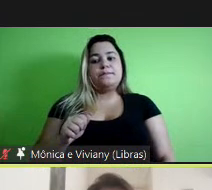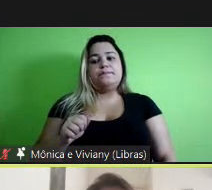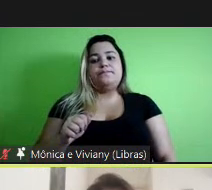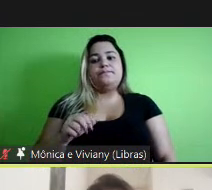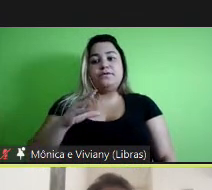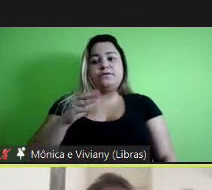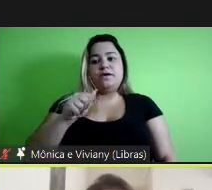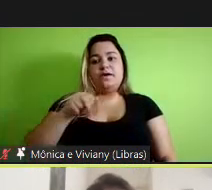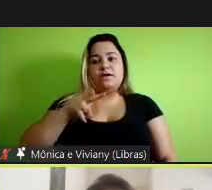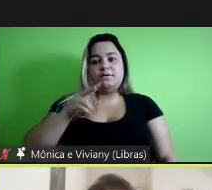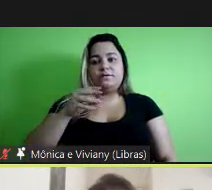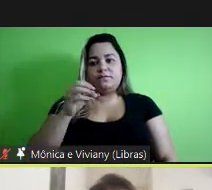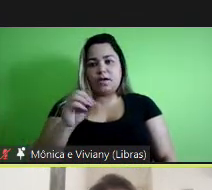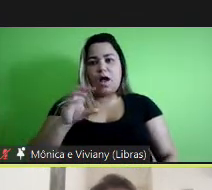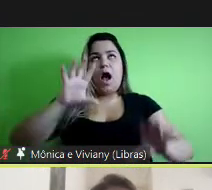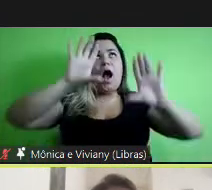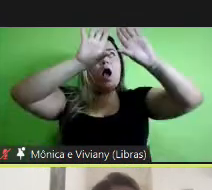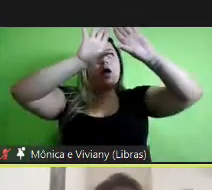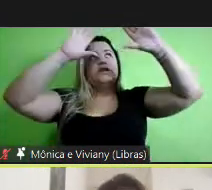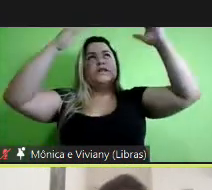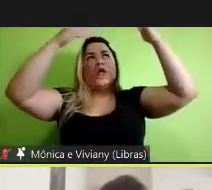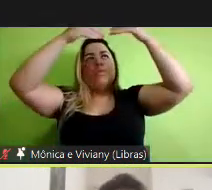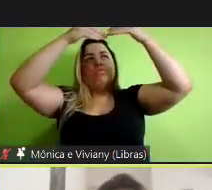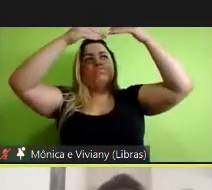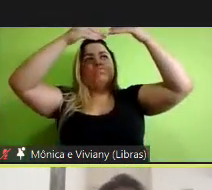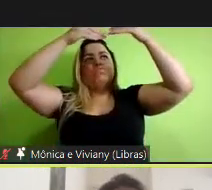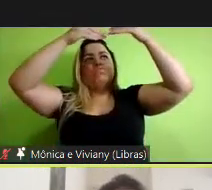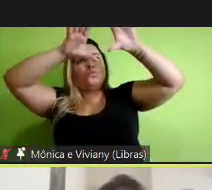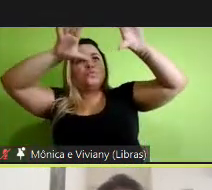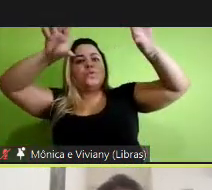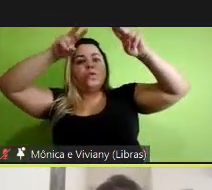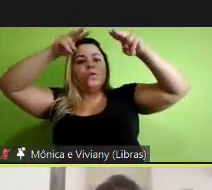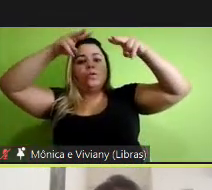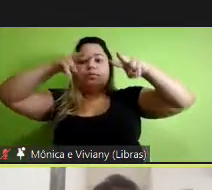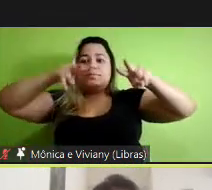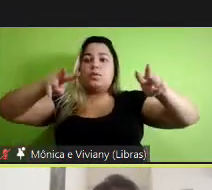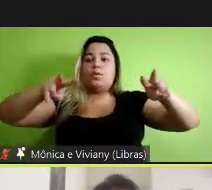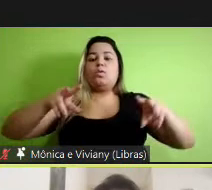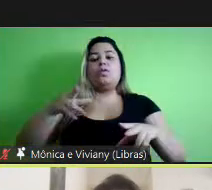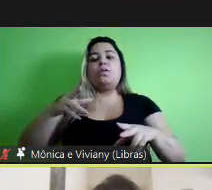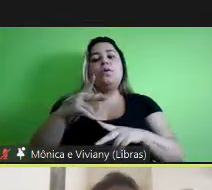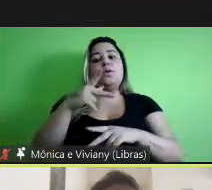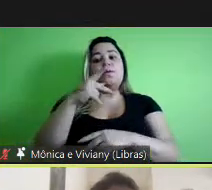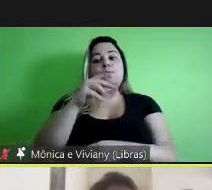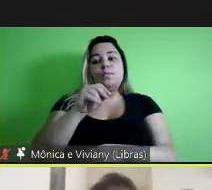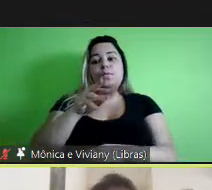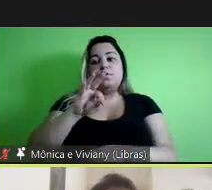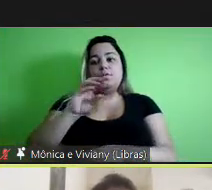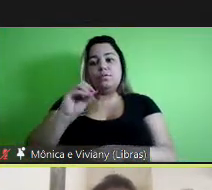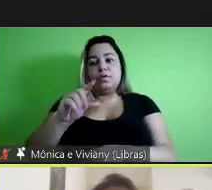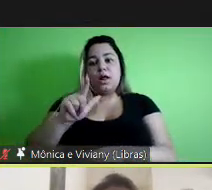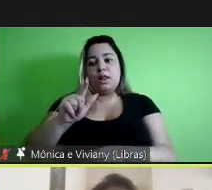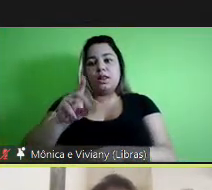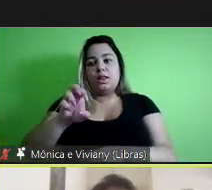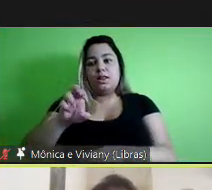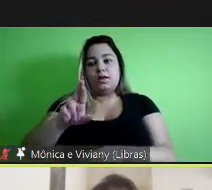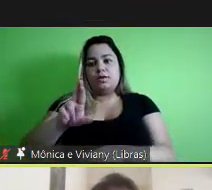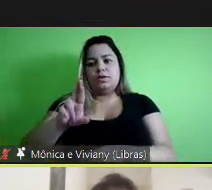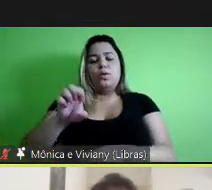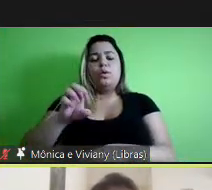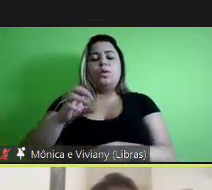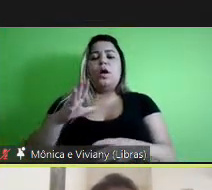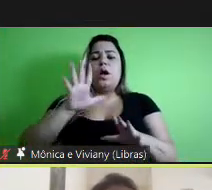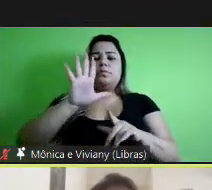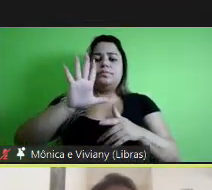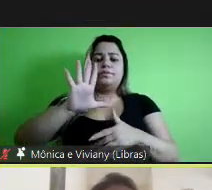carbon that is open. This is an open air, which is going to be constructed in Porto Alegre from Latin